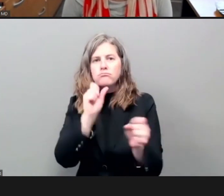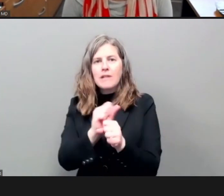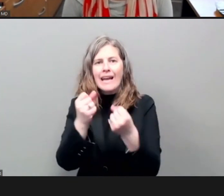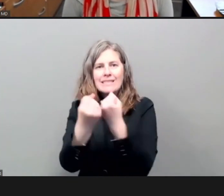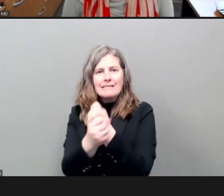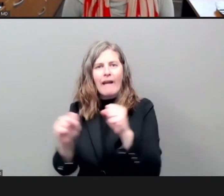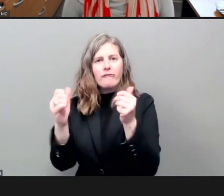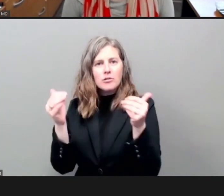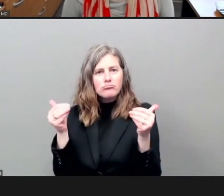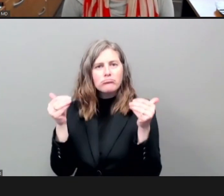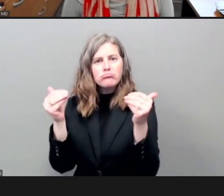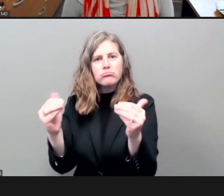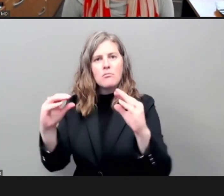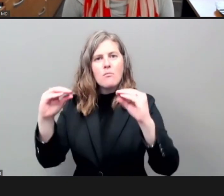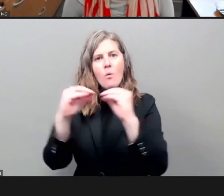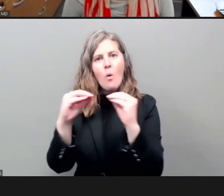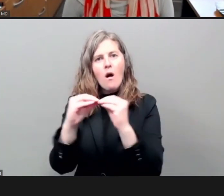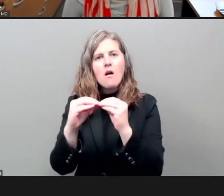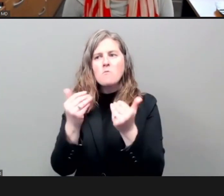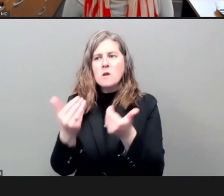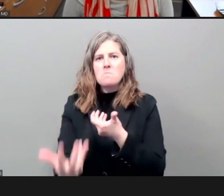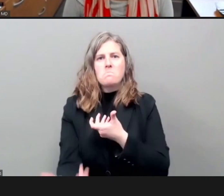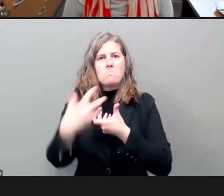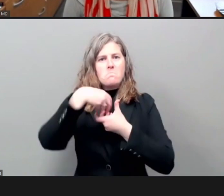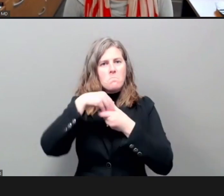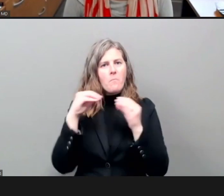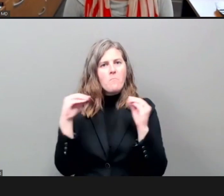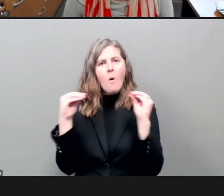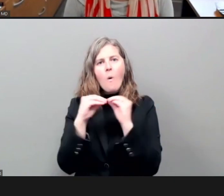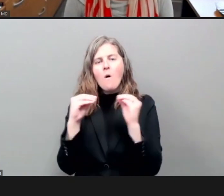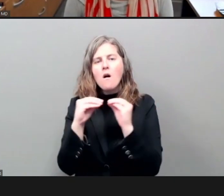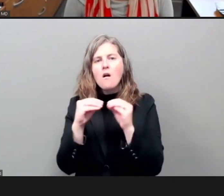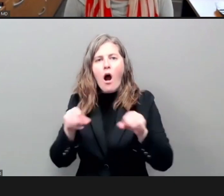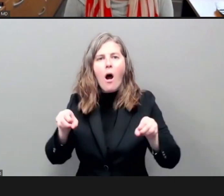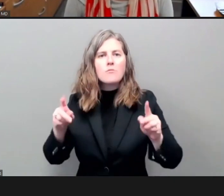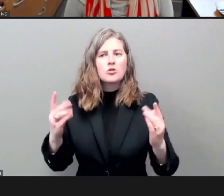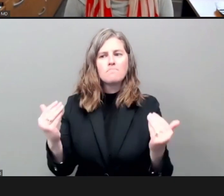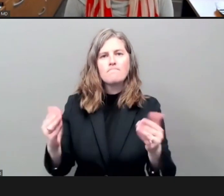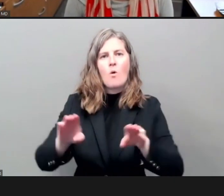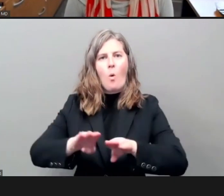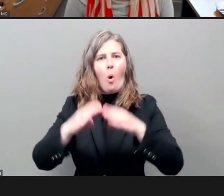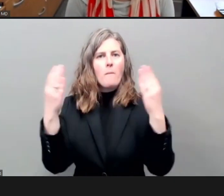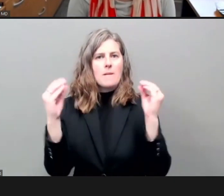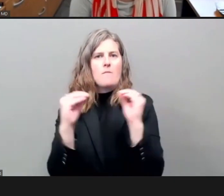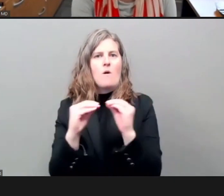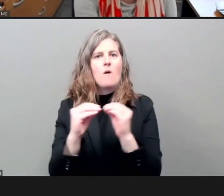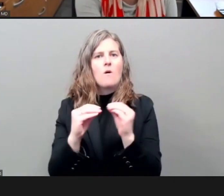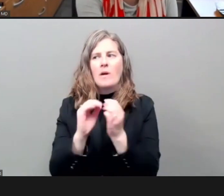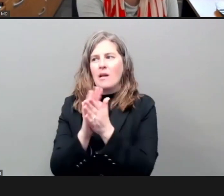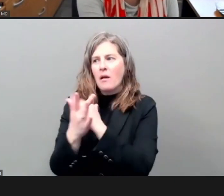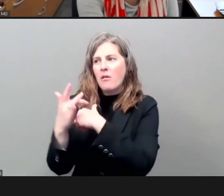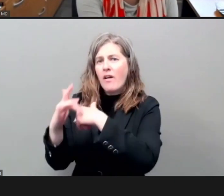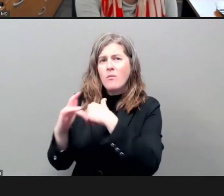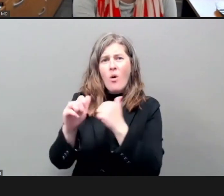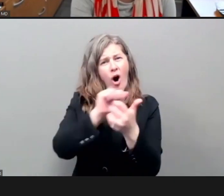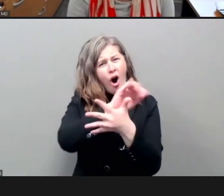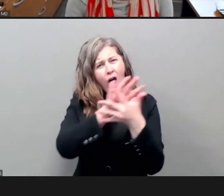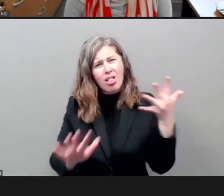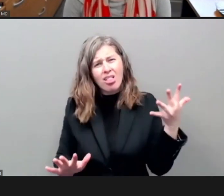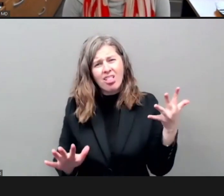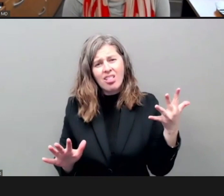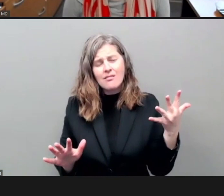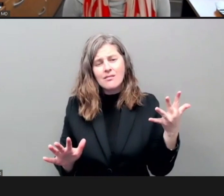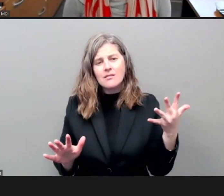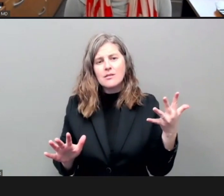to embrace, right, as many opportunities as we can make available, all of them,